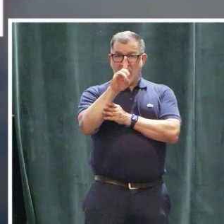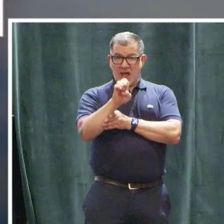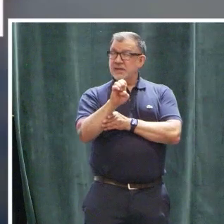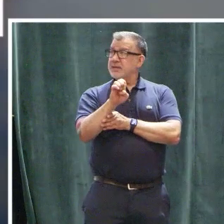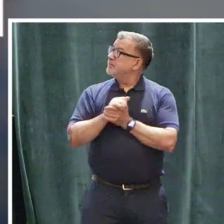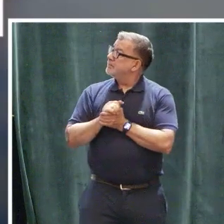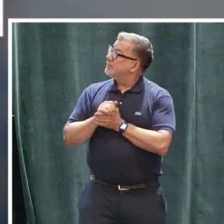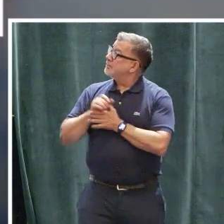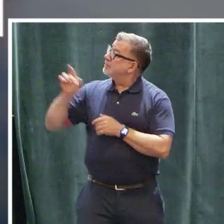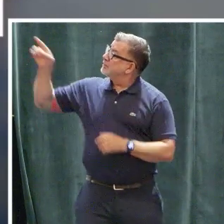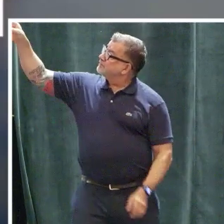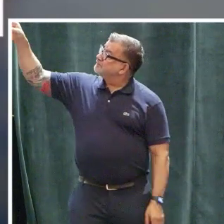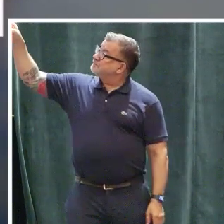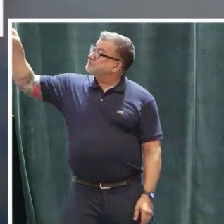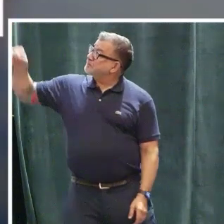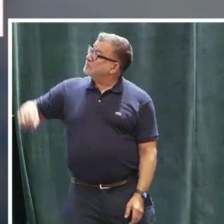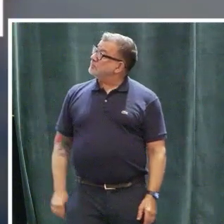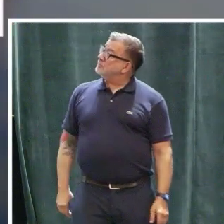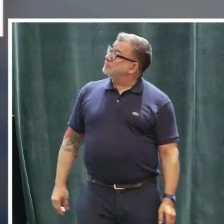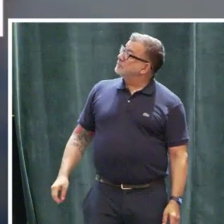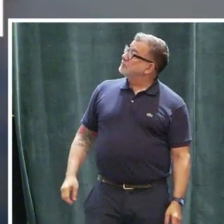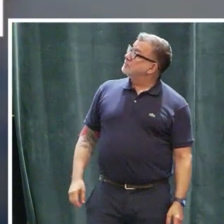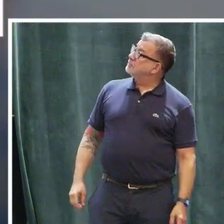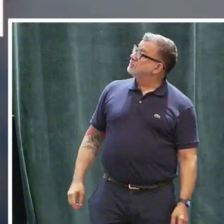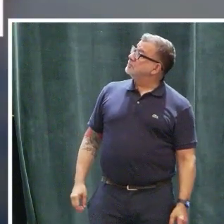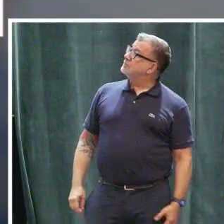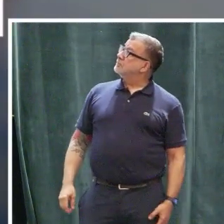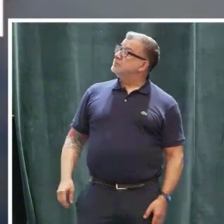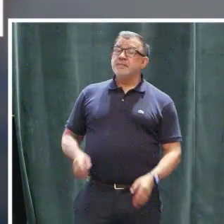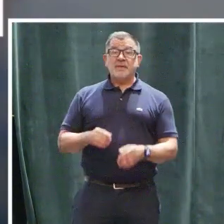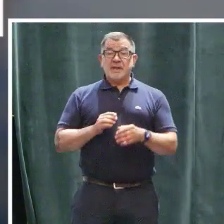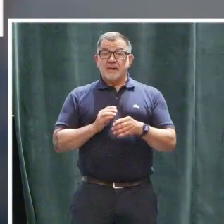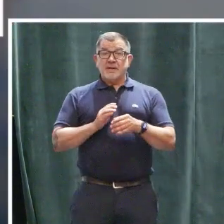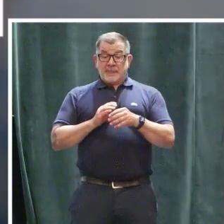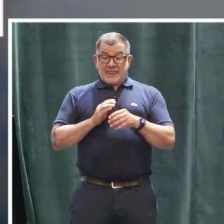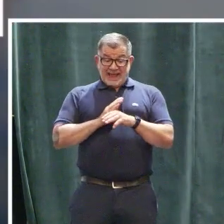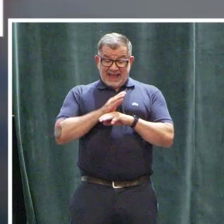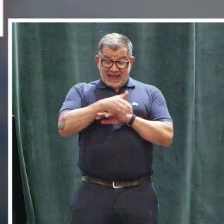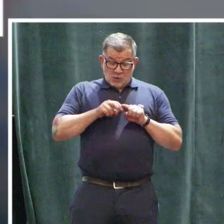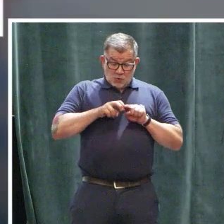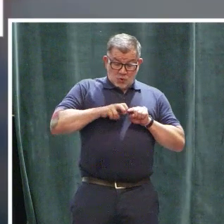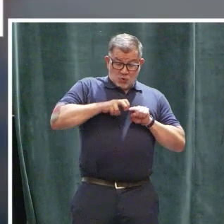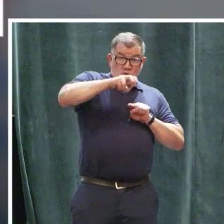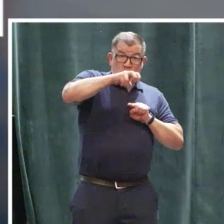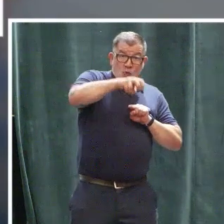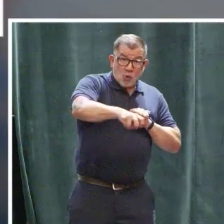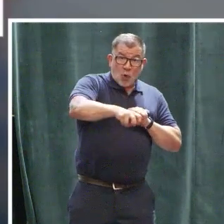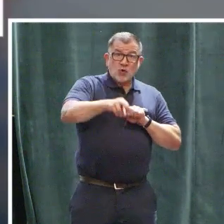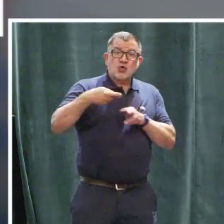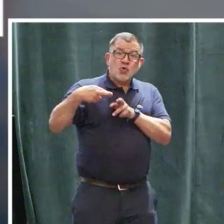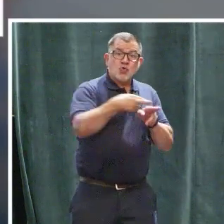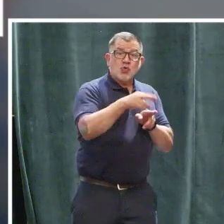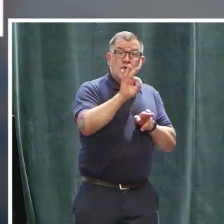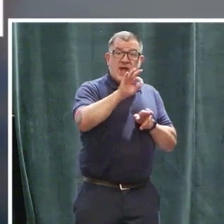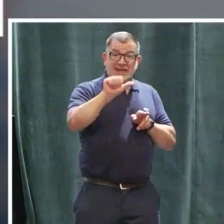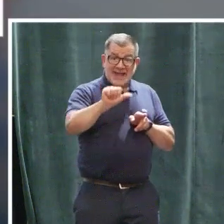Stuyvesant High School right here. So after we make the crossing of Route 9A, then the flood barrier